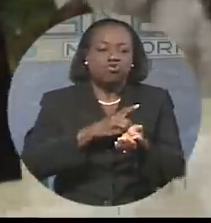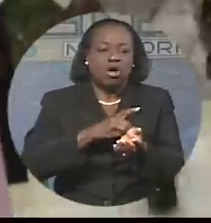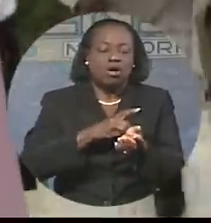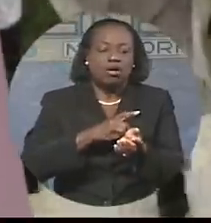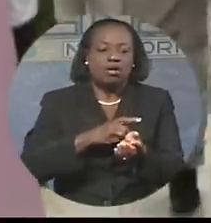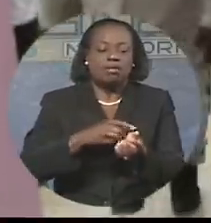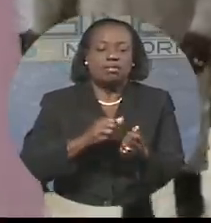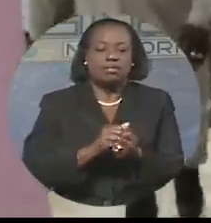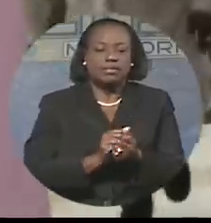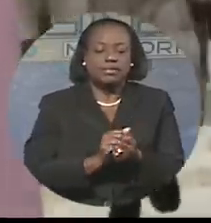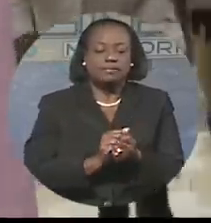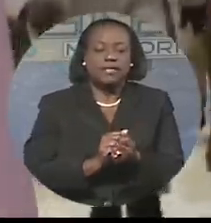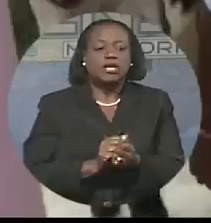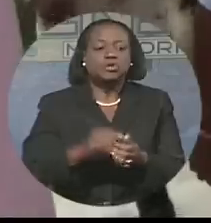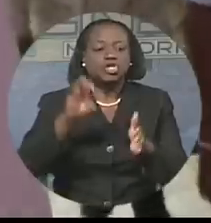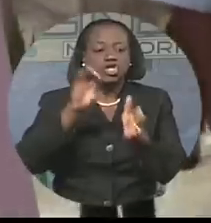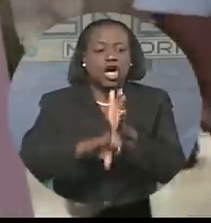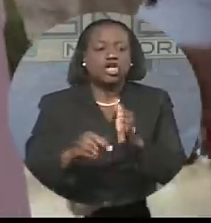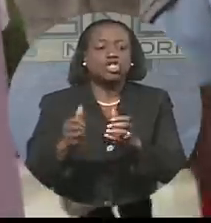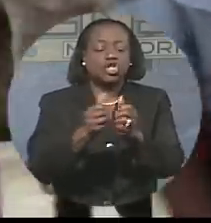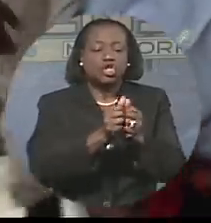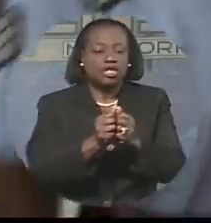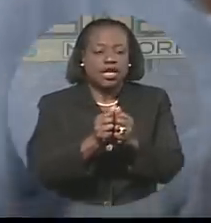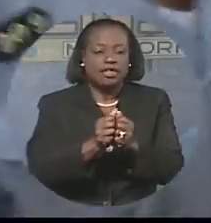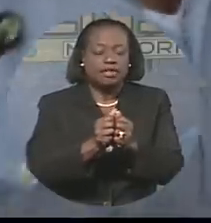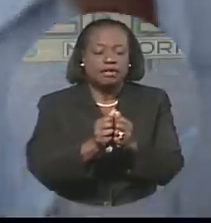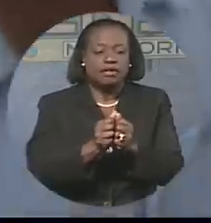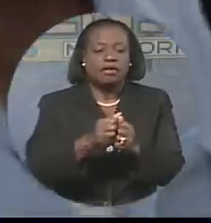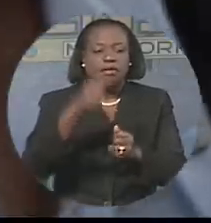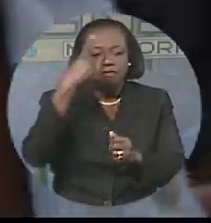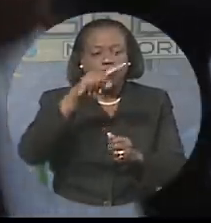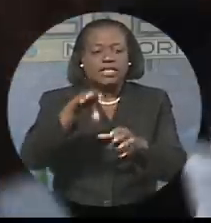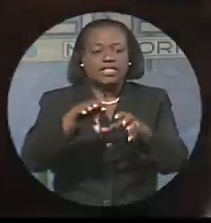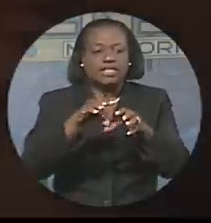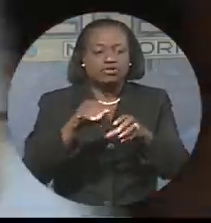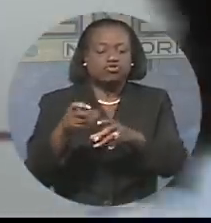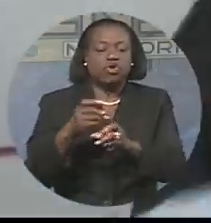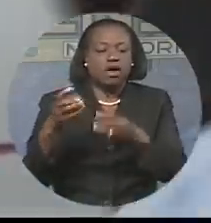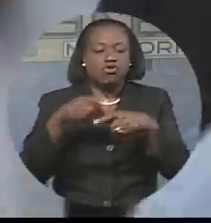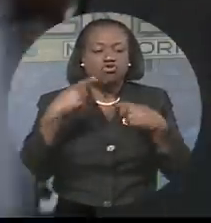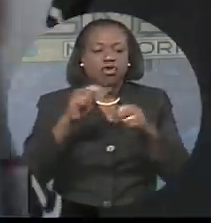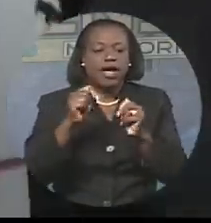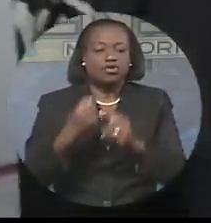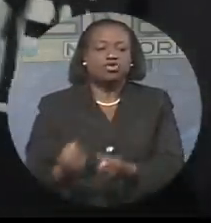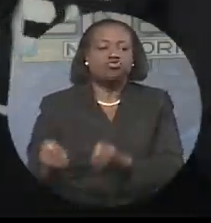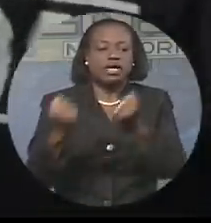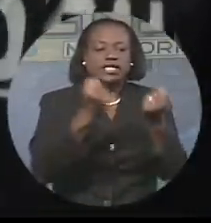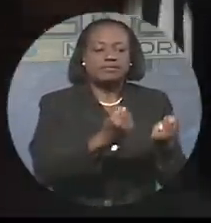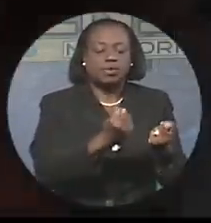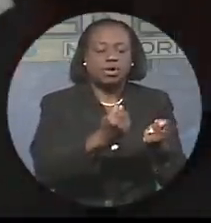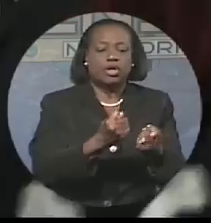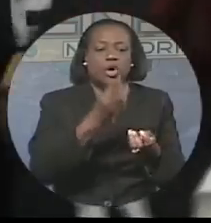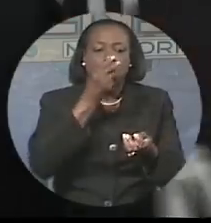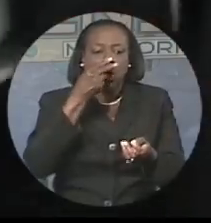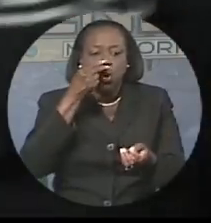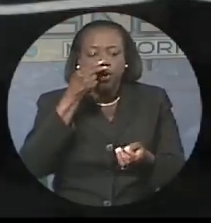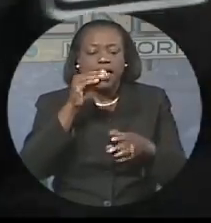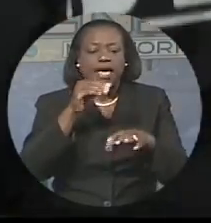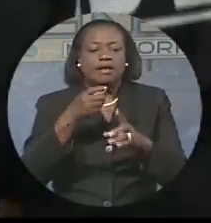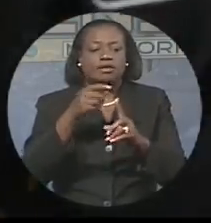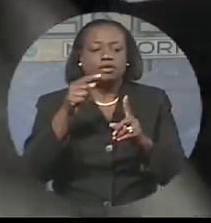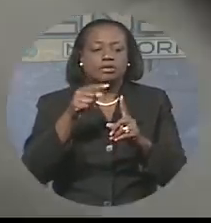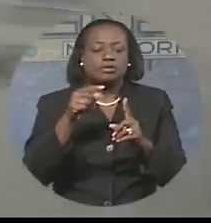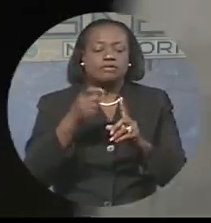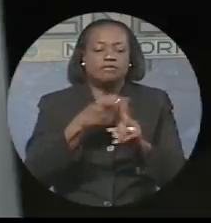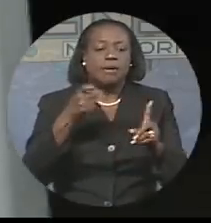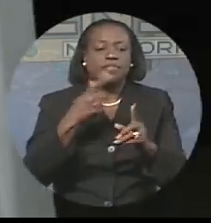Harbor residents were charged together with taking preparatory steps to export cocaine from the Bahamas. They're also facing possession of dangerous